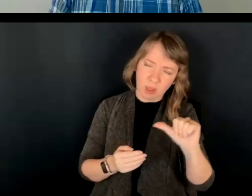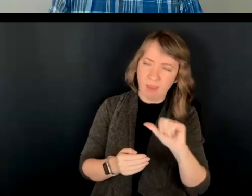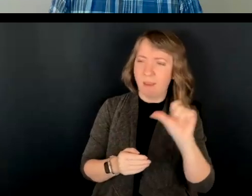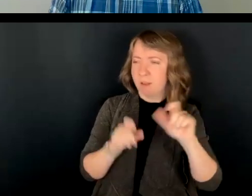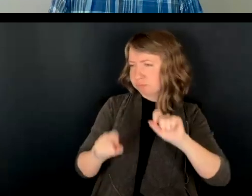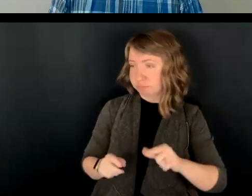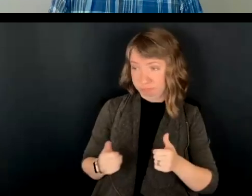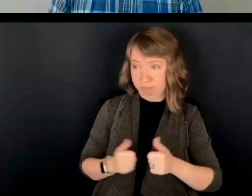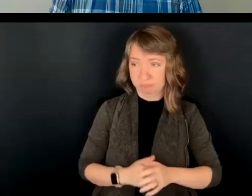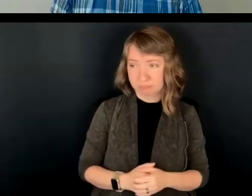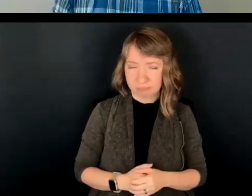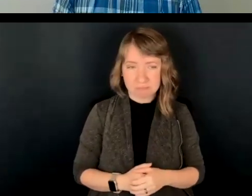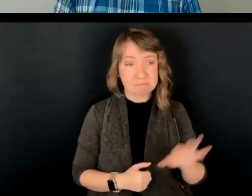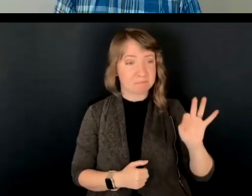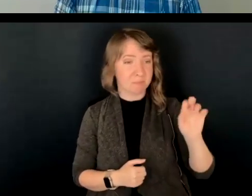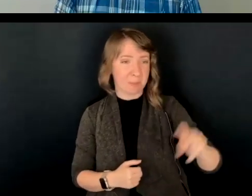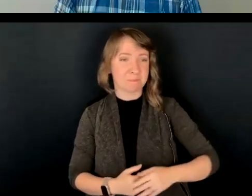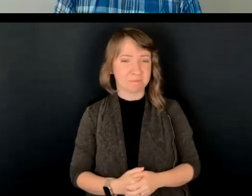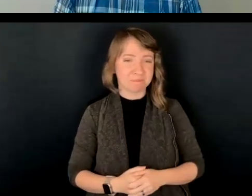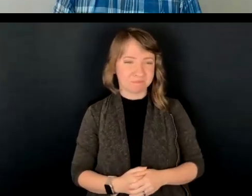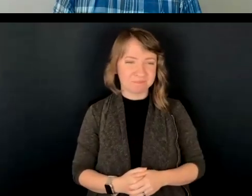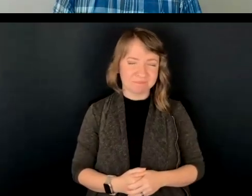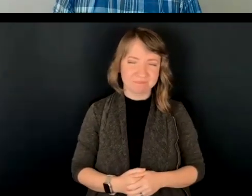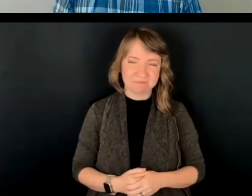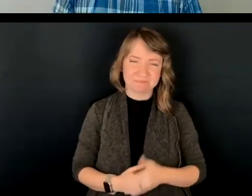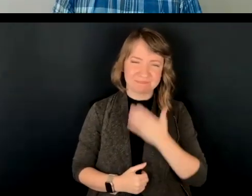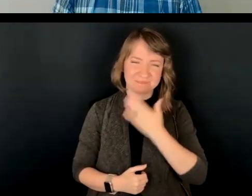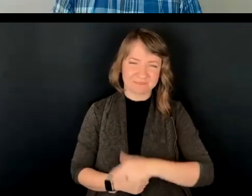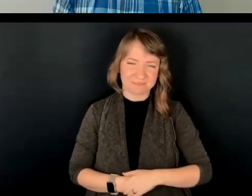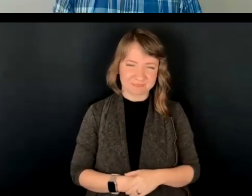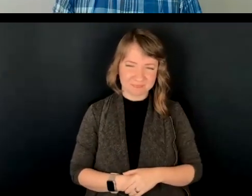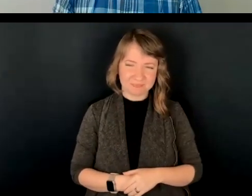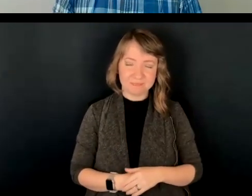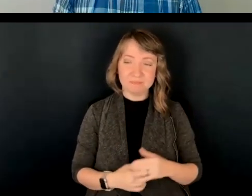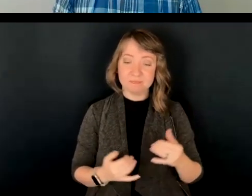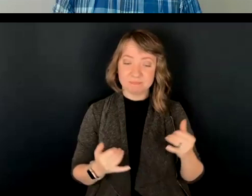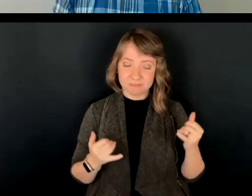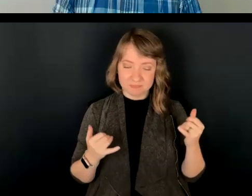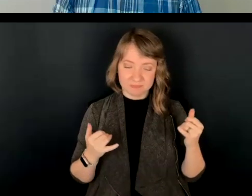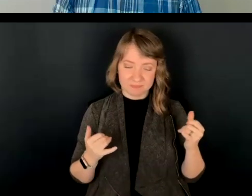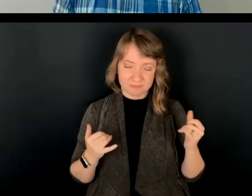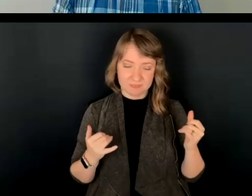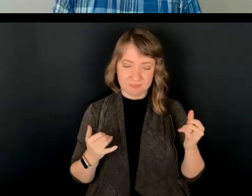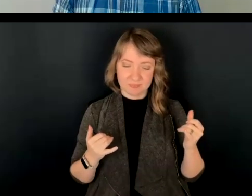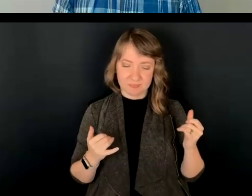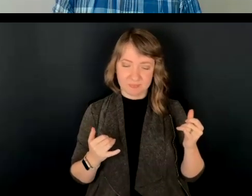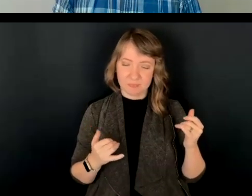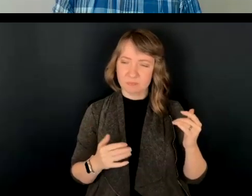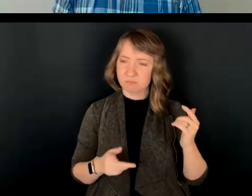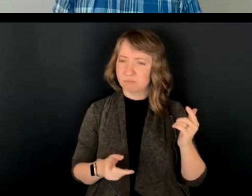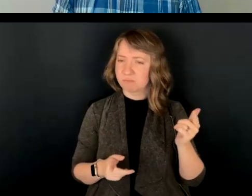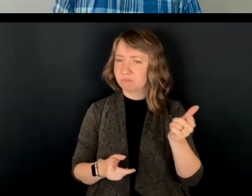questions. Okay. Awesome, thank you. So we're gonna toss it to Jay, Nick,